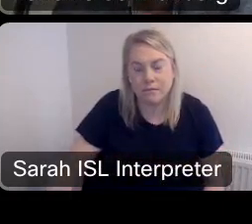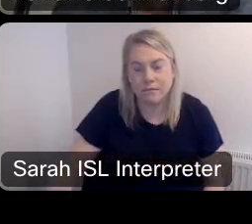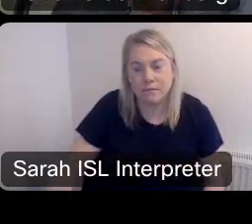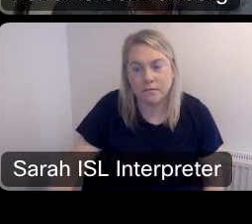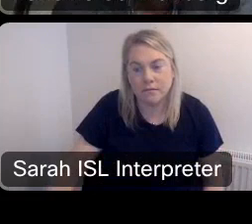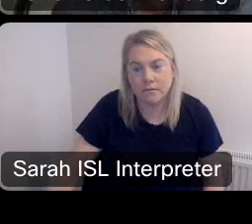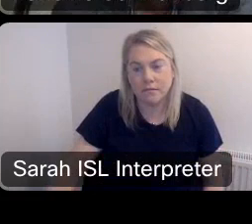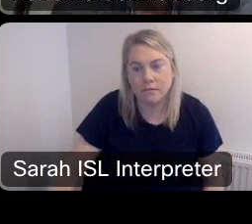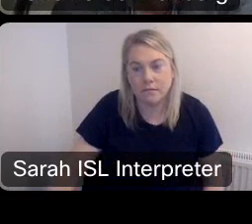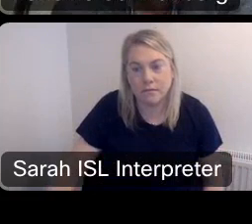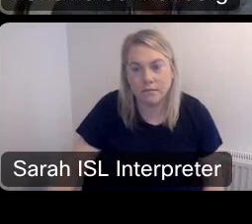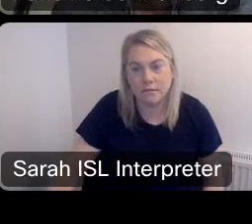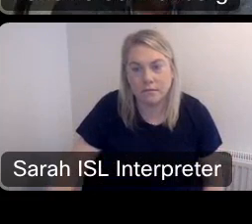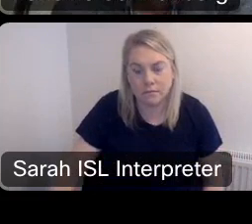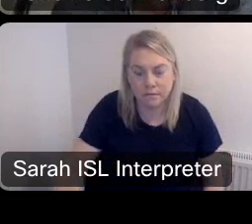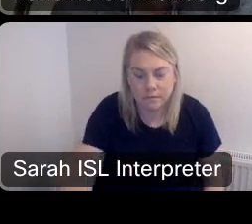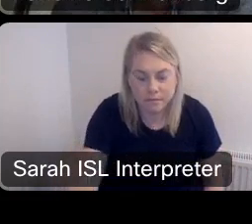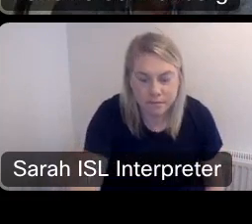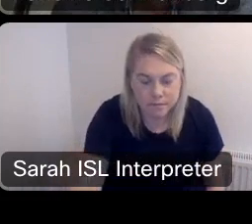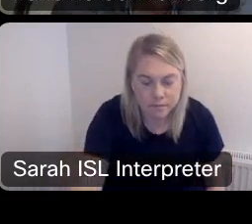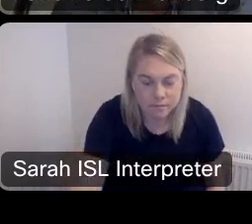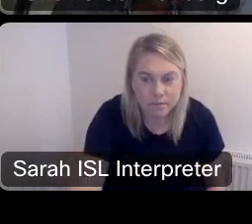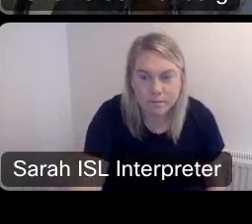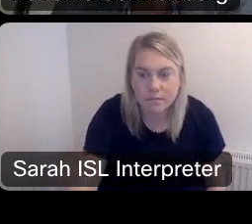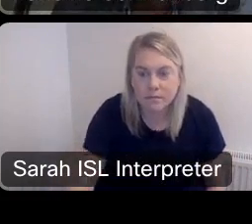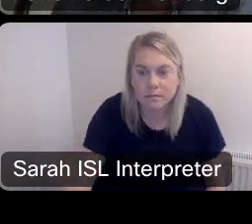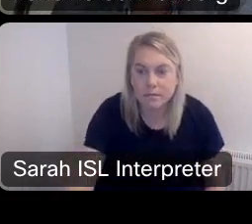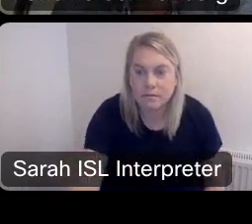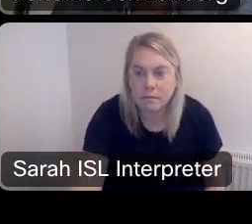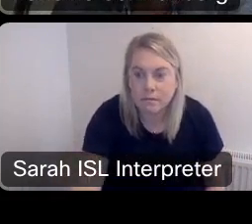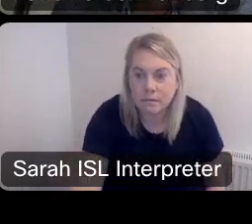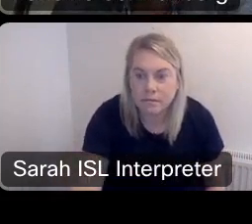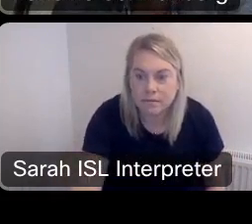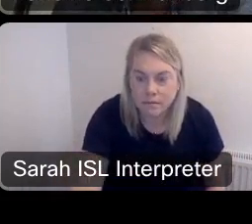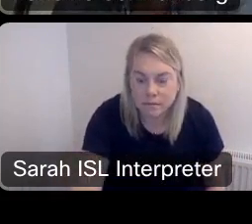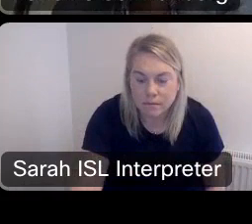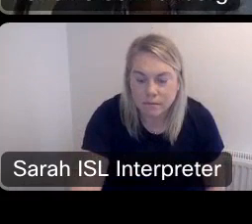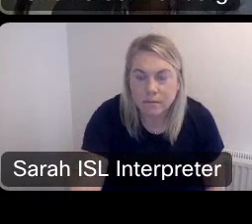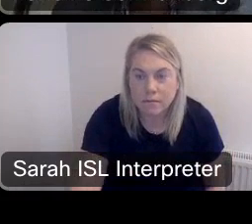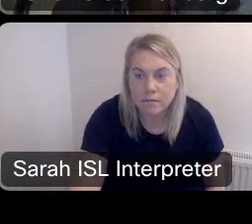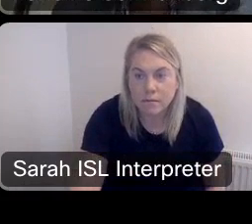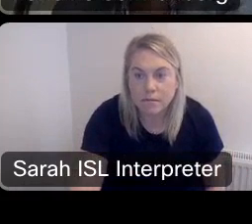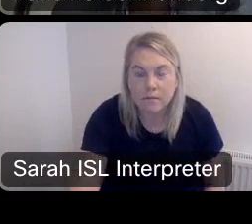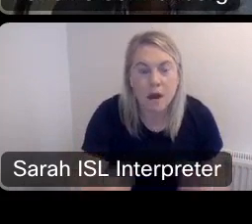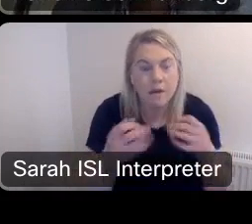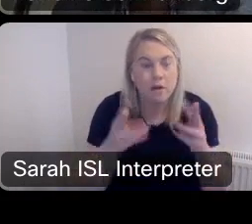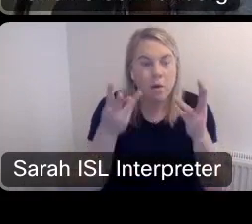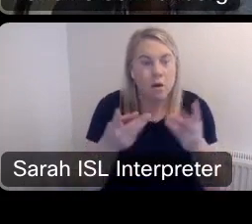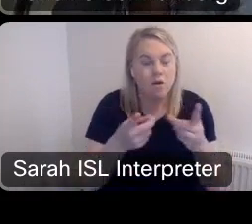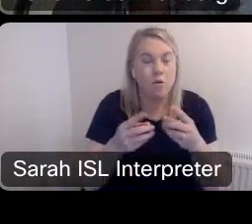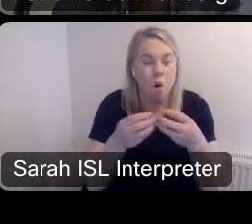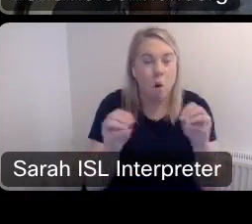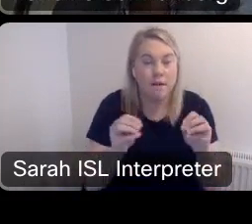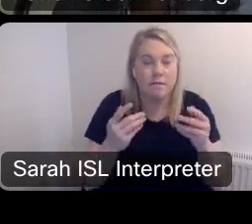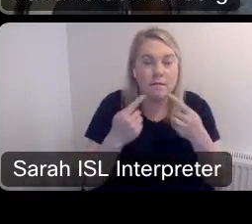And as ever, we obviously want to encourage you to do your open disclosure training. You know it's mandated across the HSE,